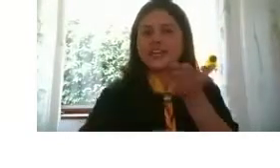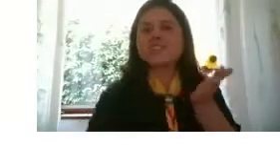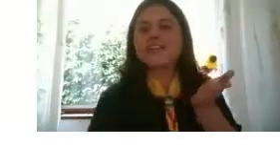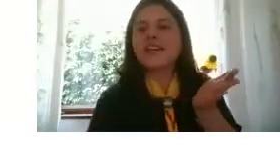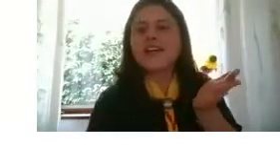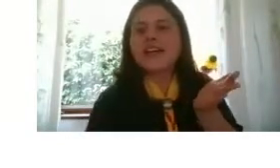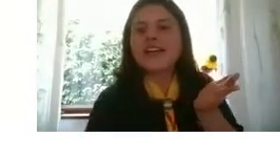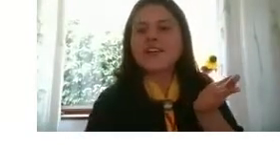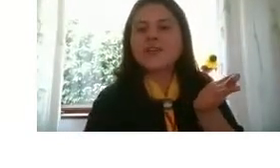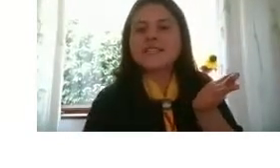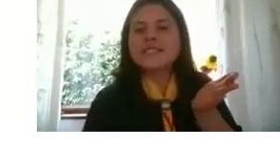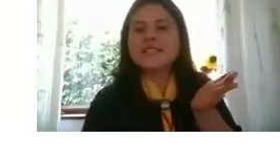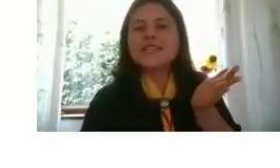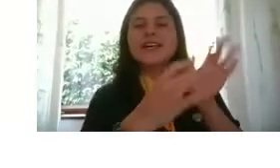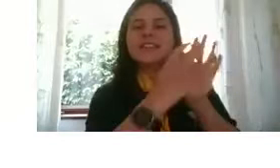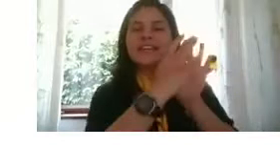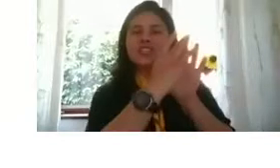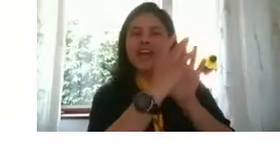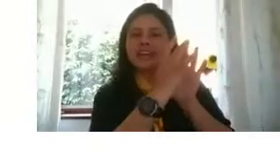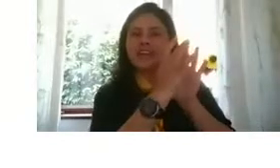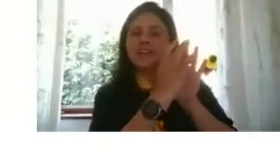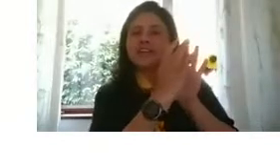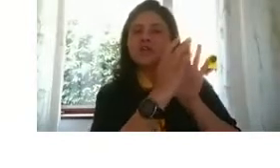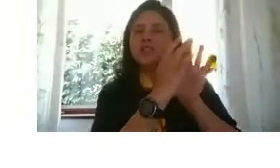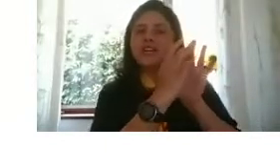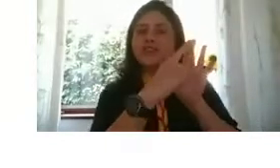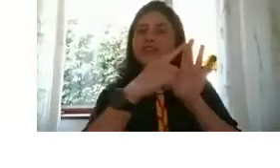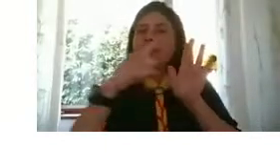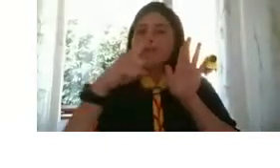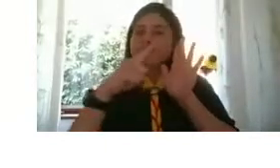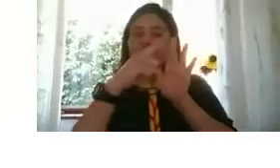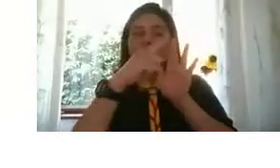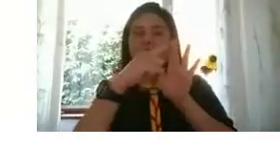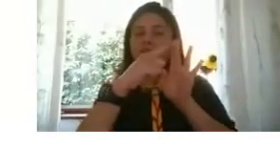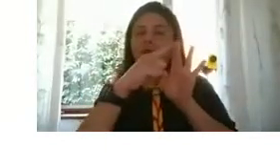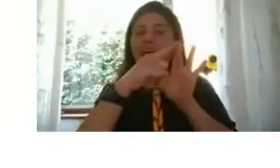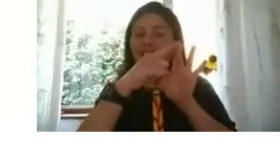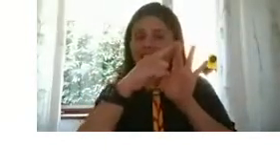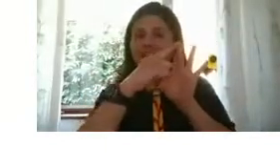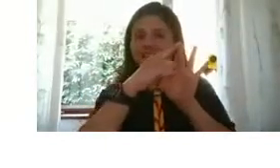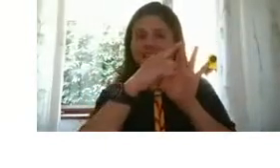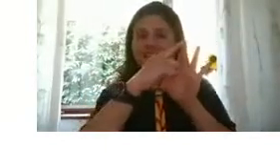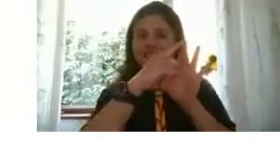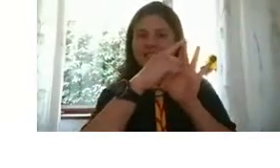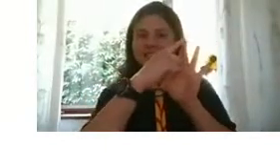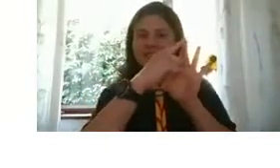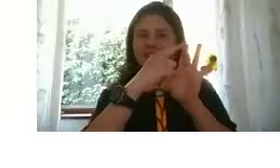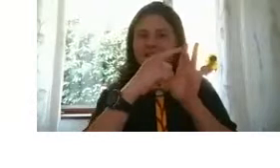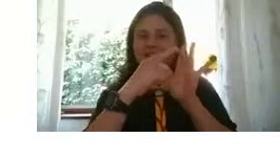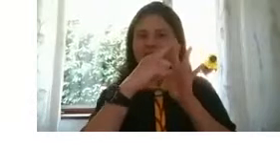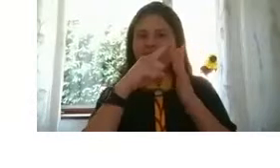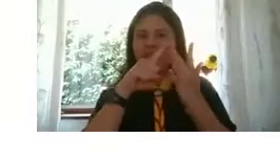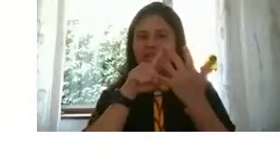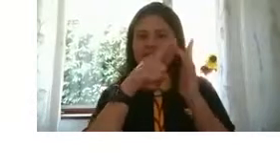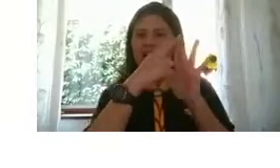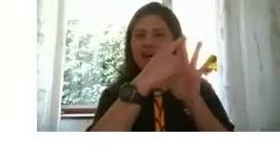H. And now you will see the J. You stand with them where your I is.